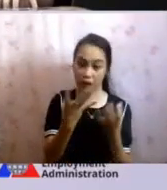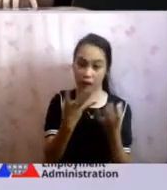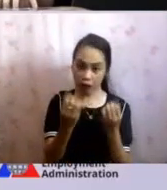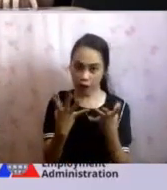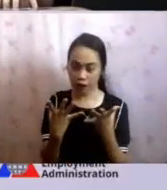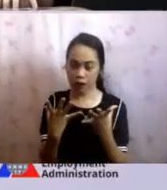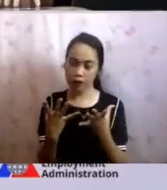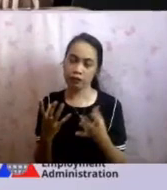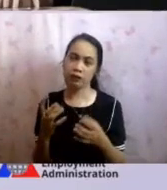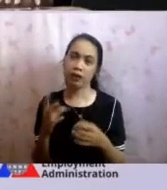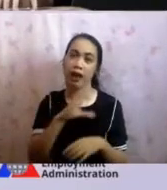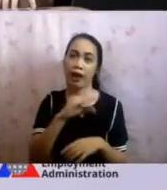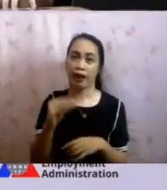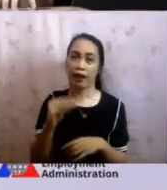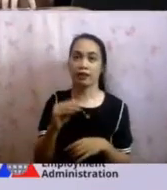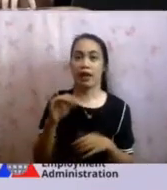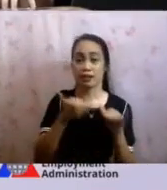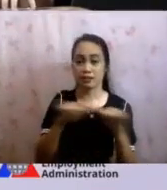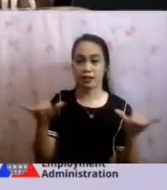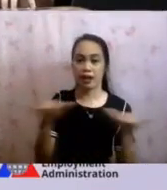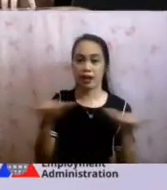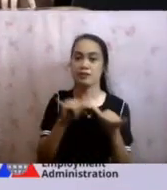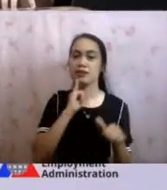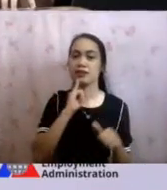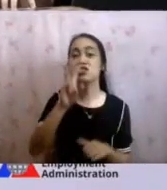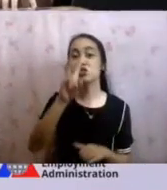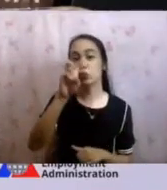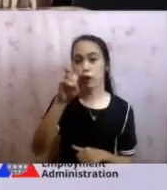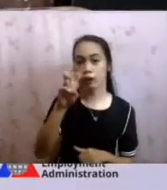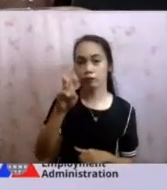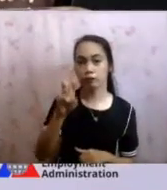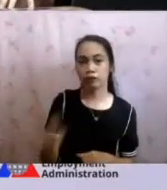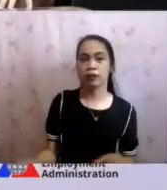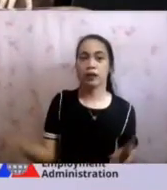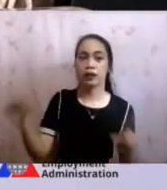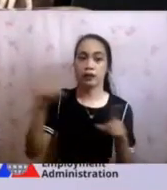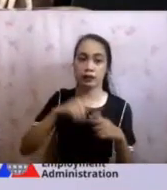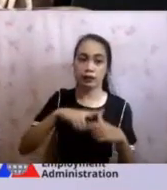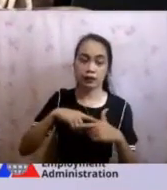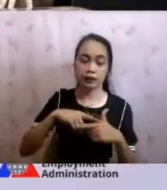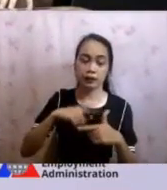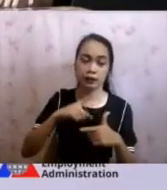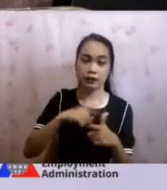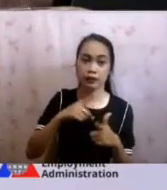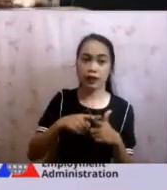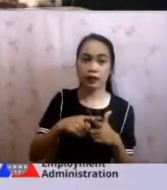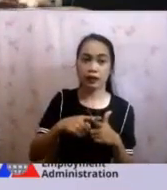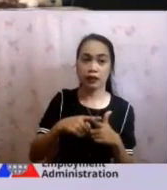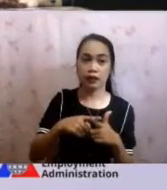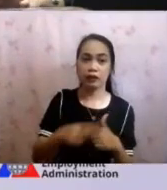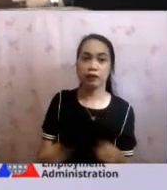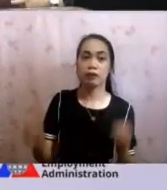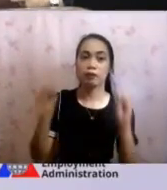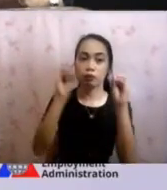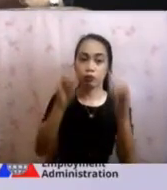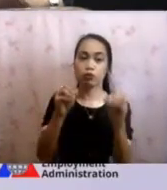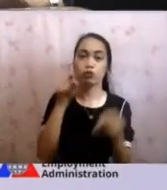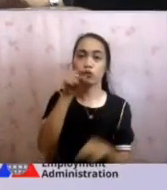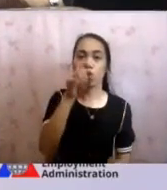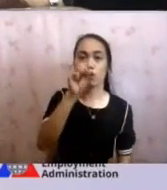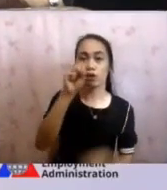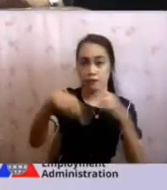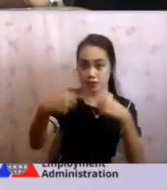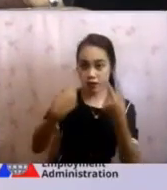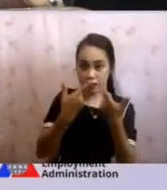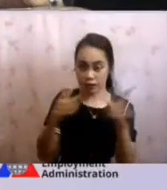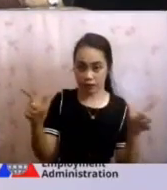font size. And then, remember to affix your signature on the letter using a black pen.